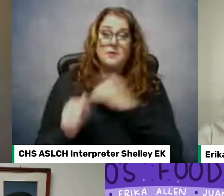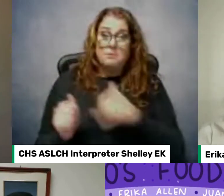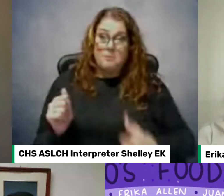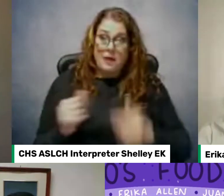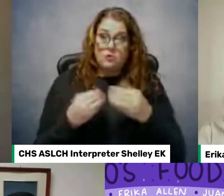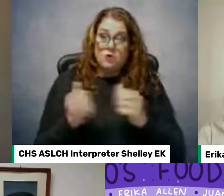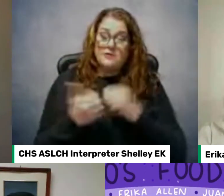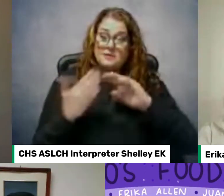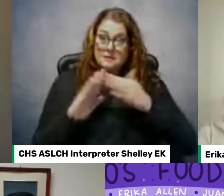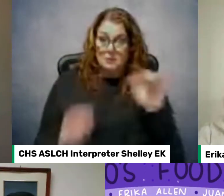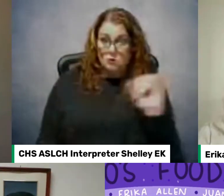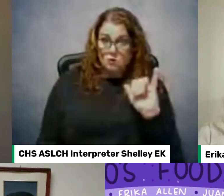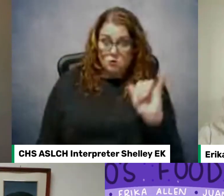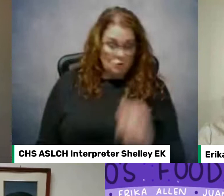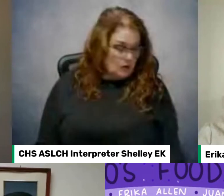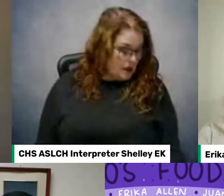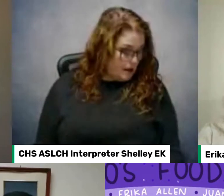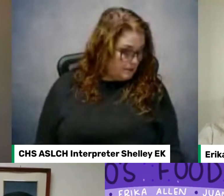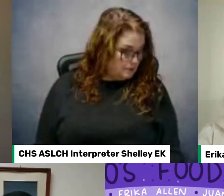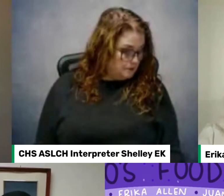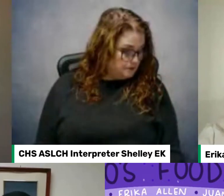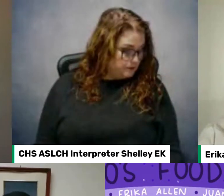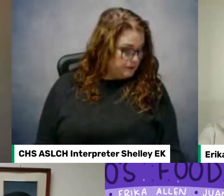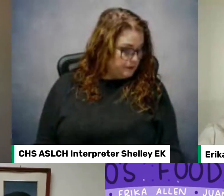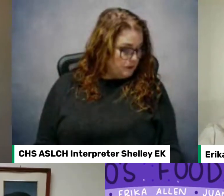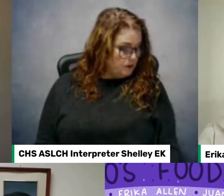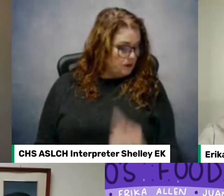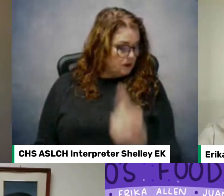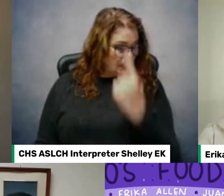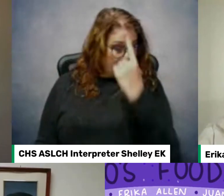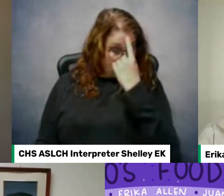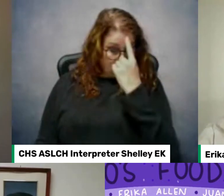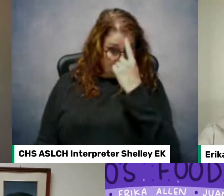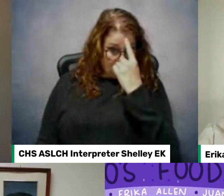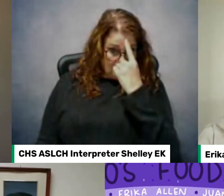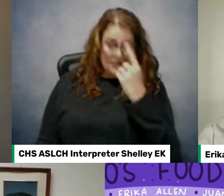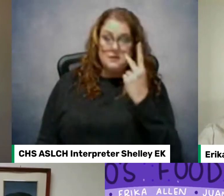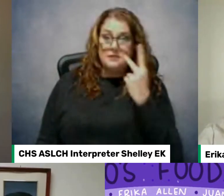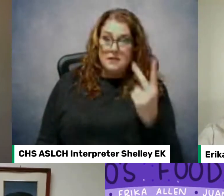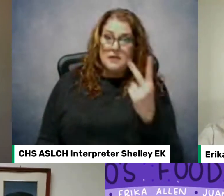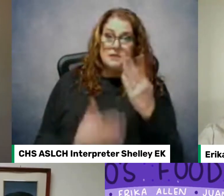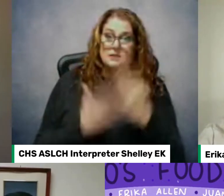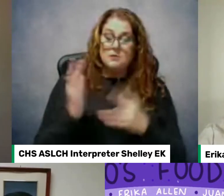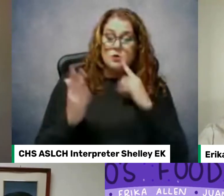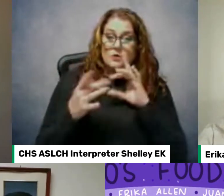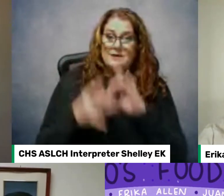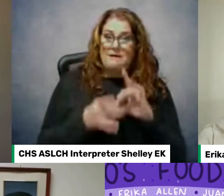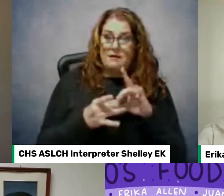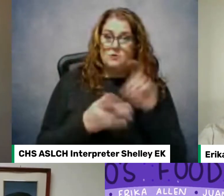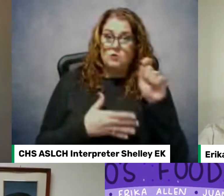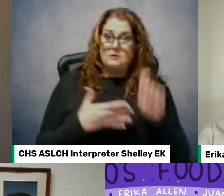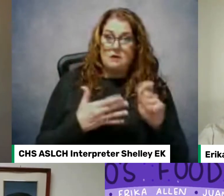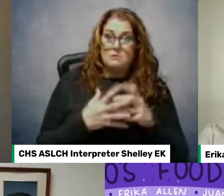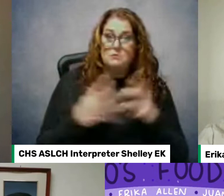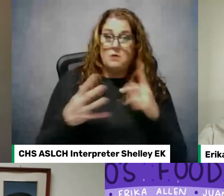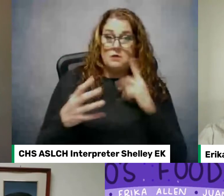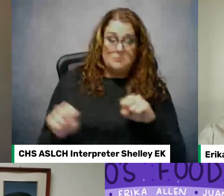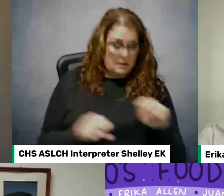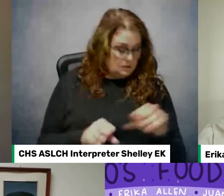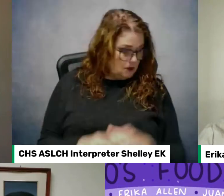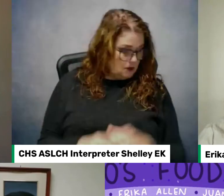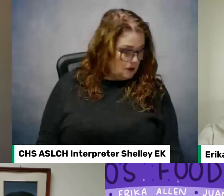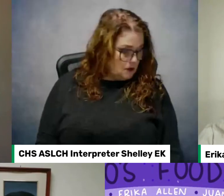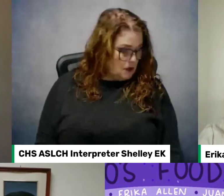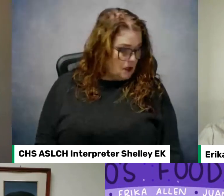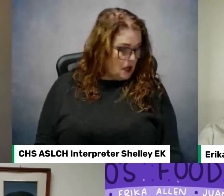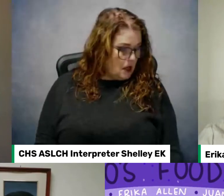too. So I think I feel fortunate from my vantage point to be able to see some of those and try to help connect those dots as much as possible. So a